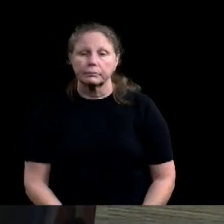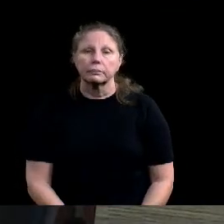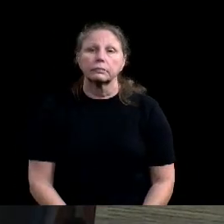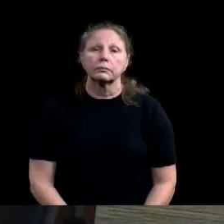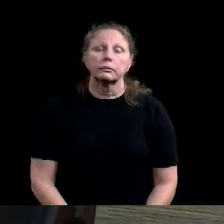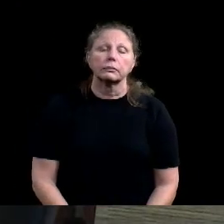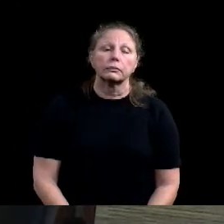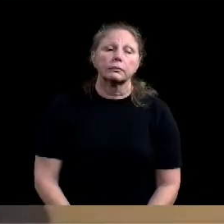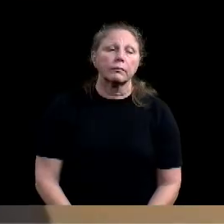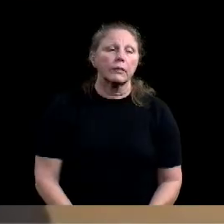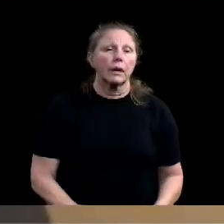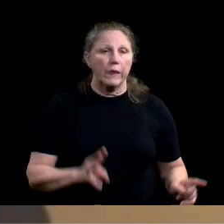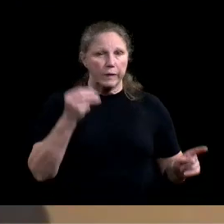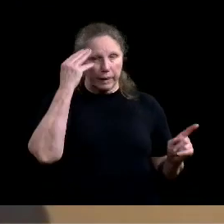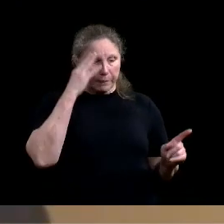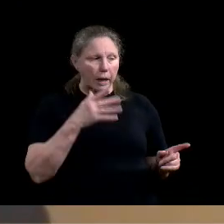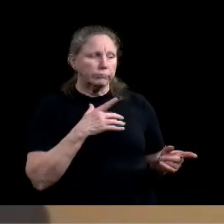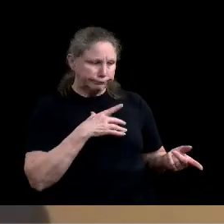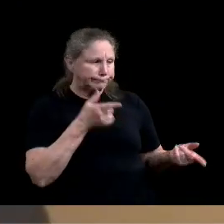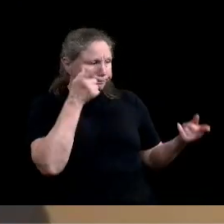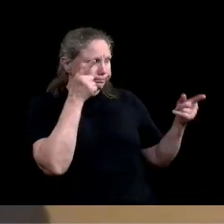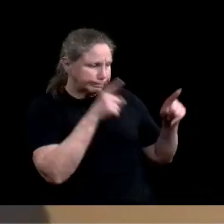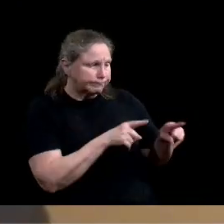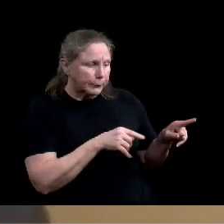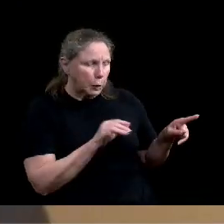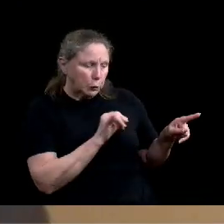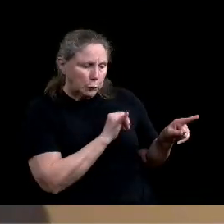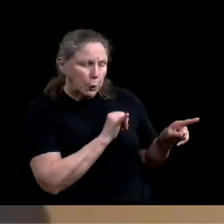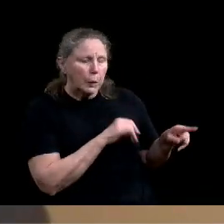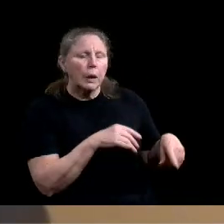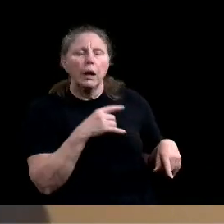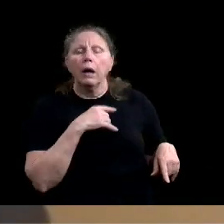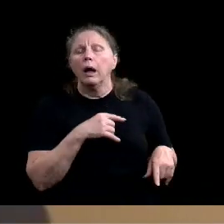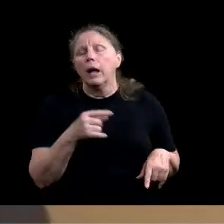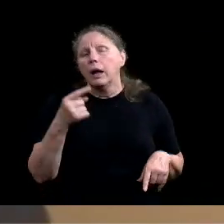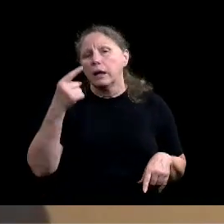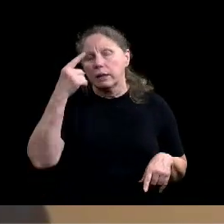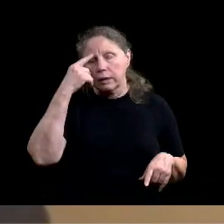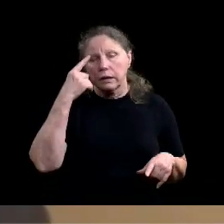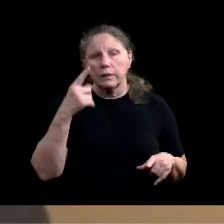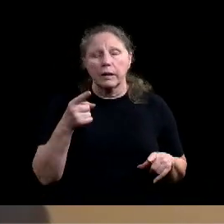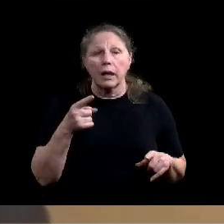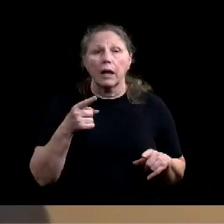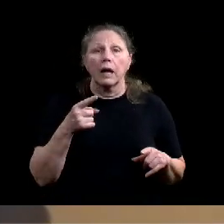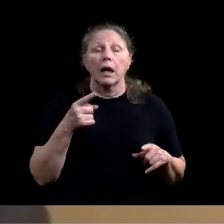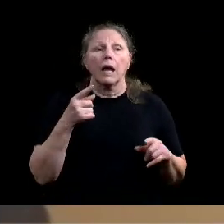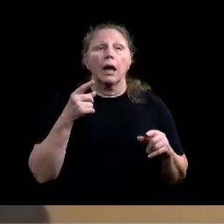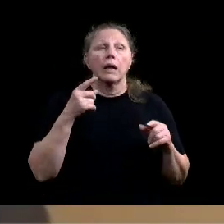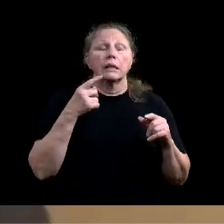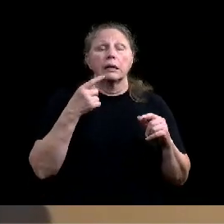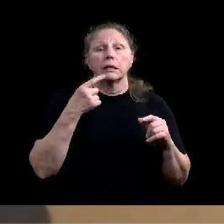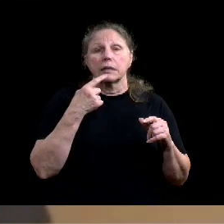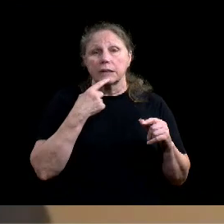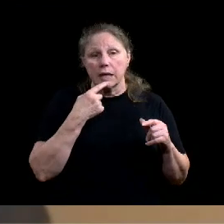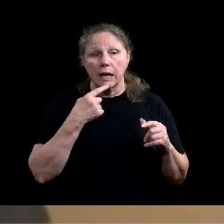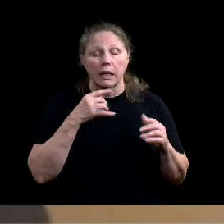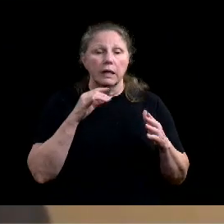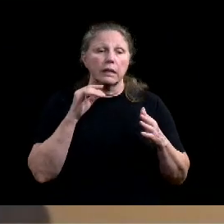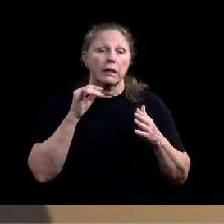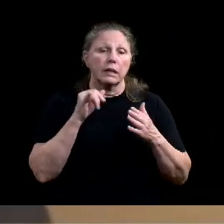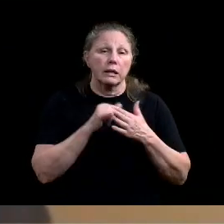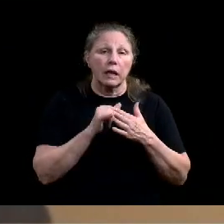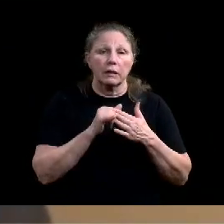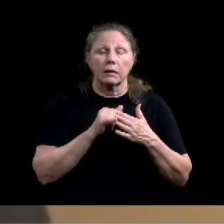think, I don't want to take any options off the table, but I think that it would be very unlikely that we would try to